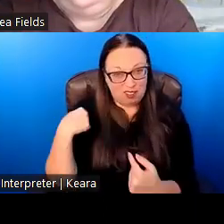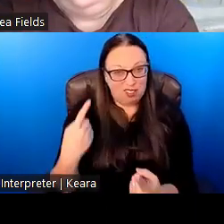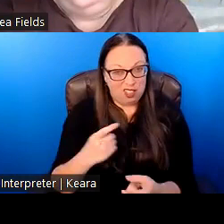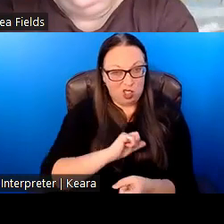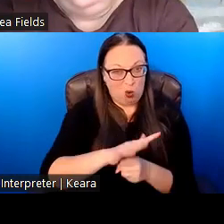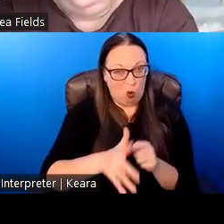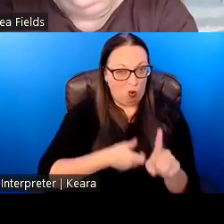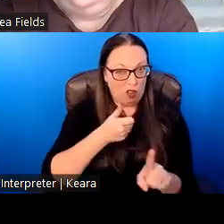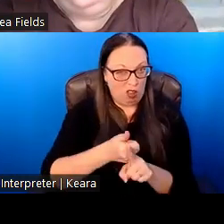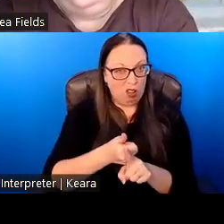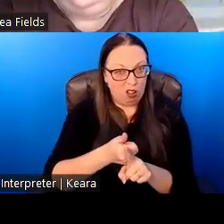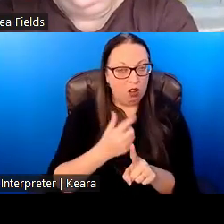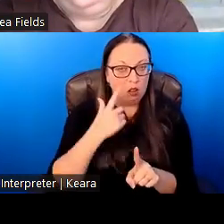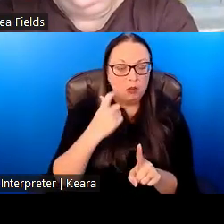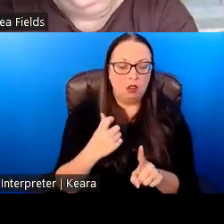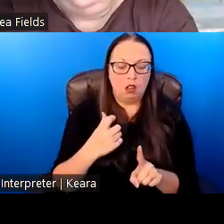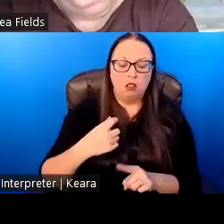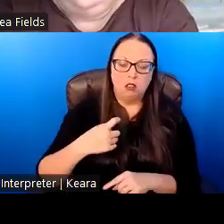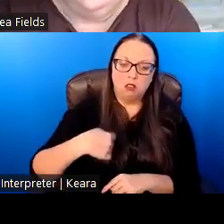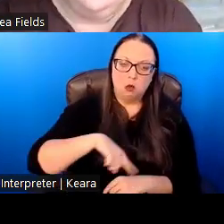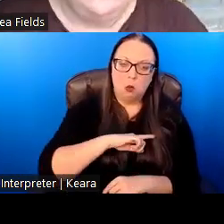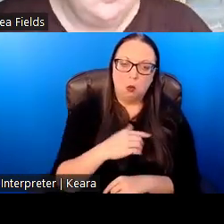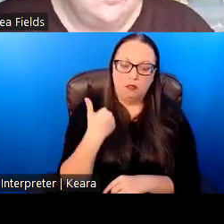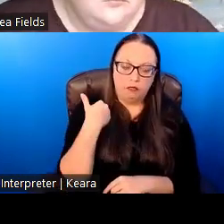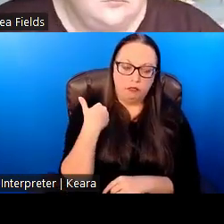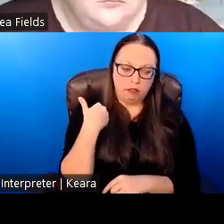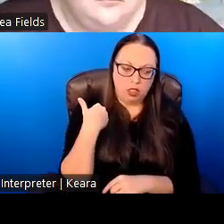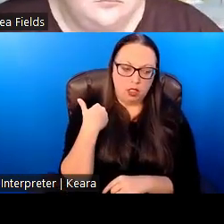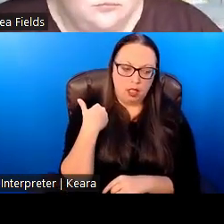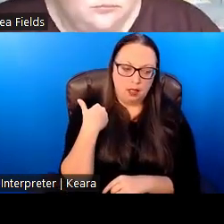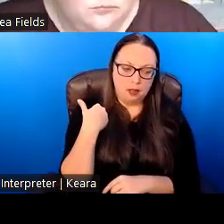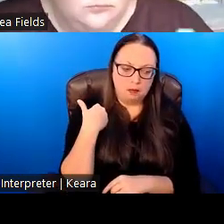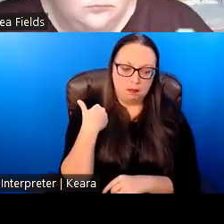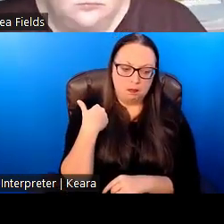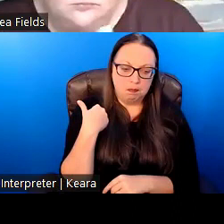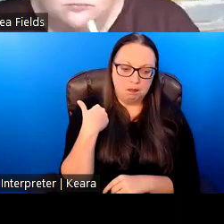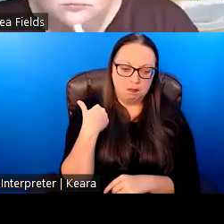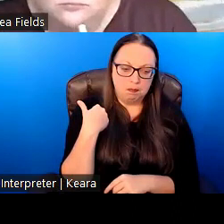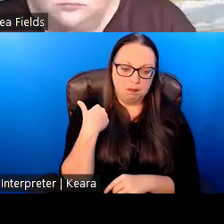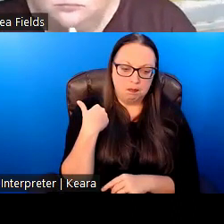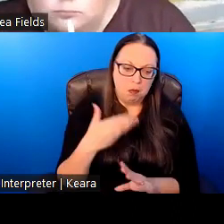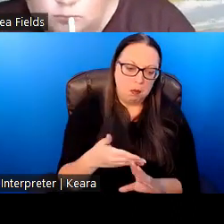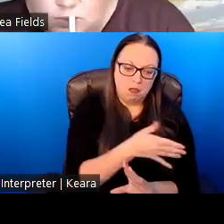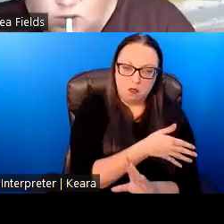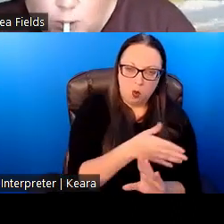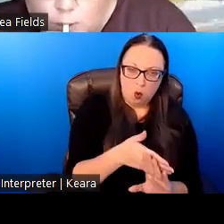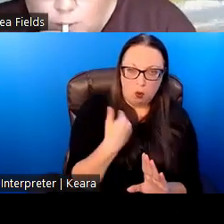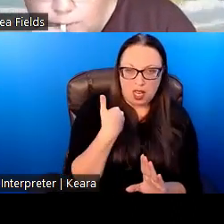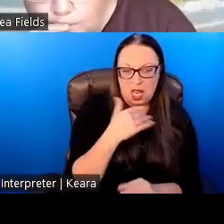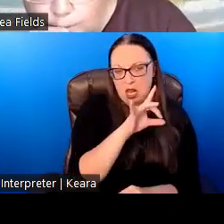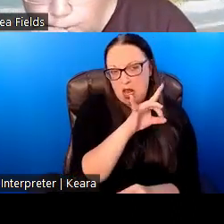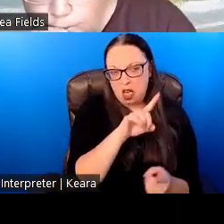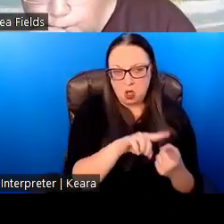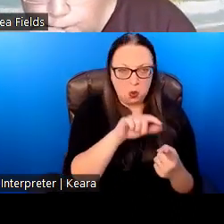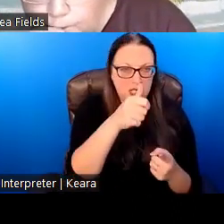hit, because we have gone from having maybe 8,000 to